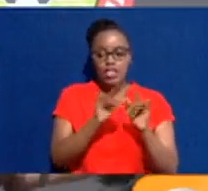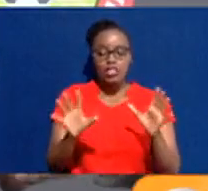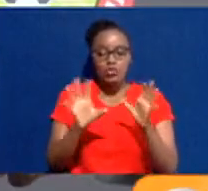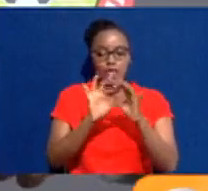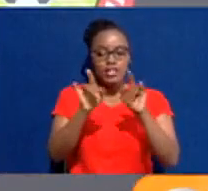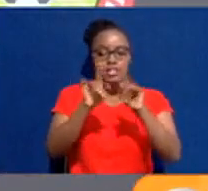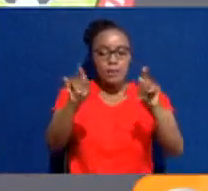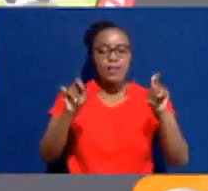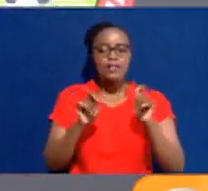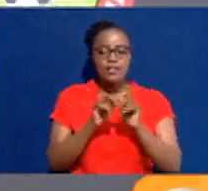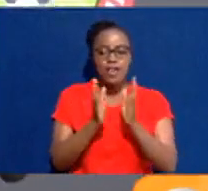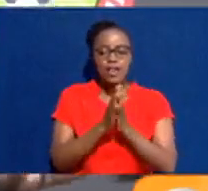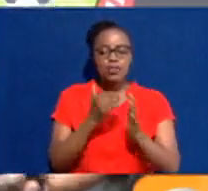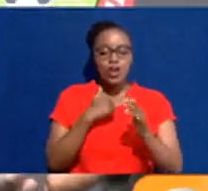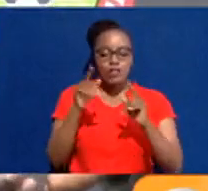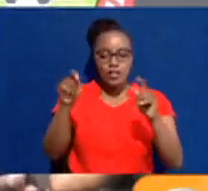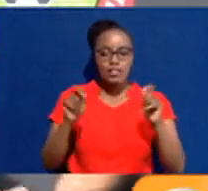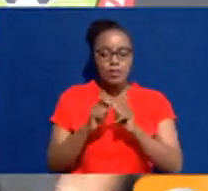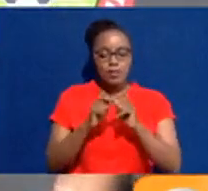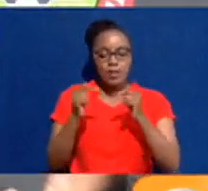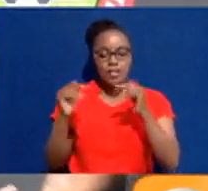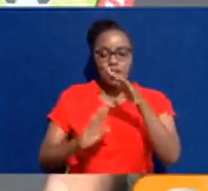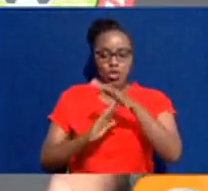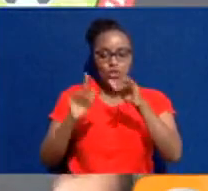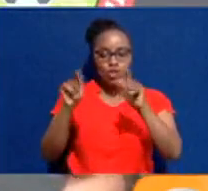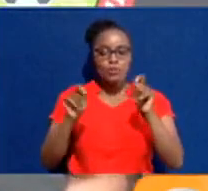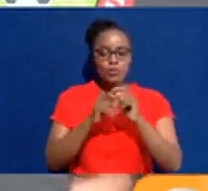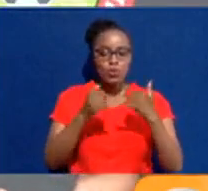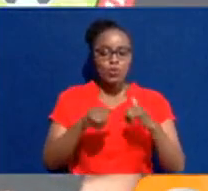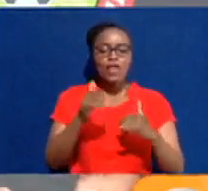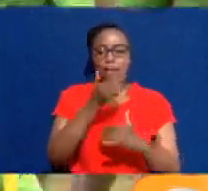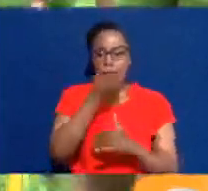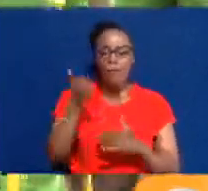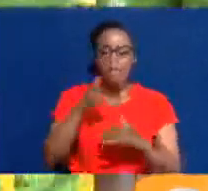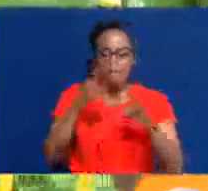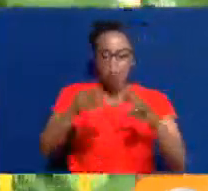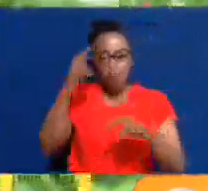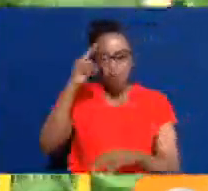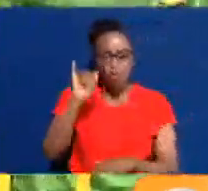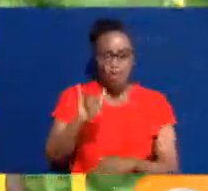team and to work as a team against a top team and try our best. This is what I'm looking for.